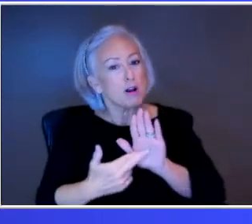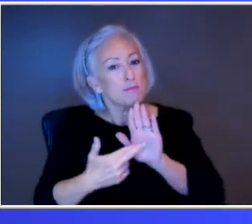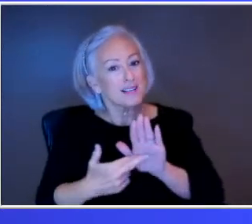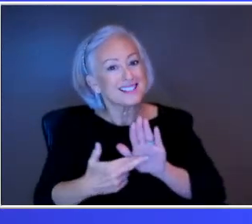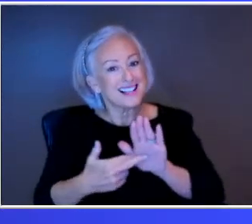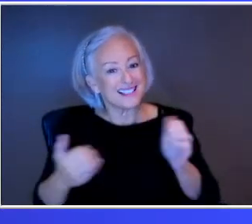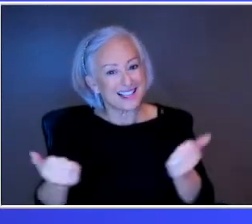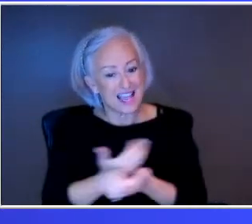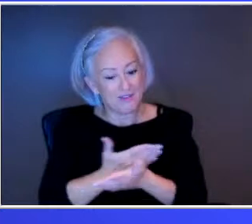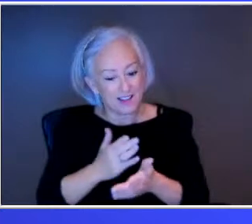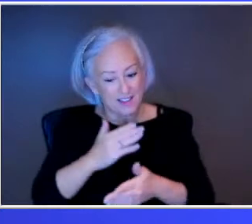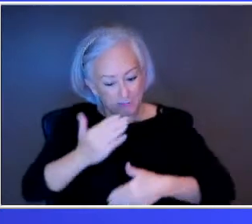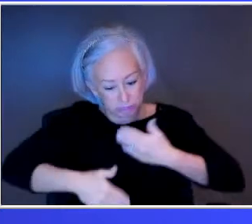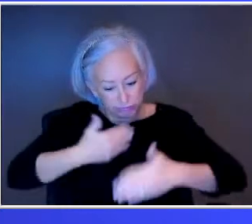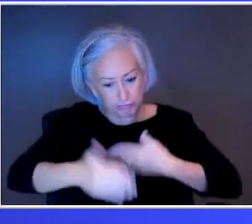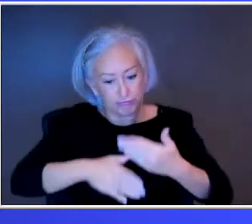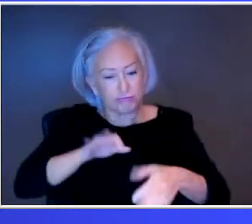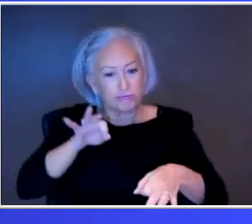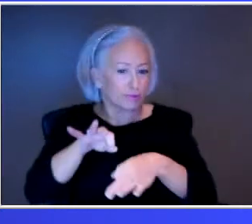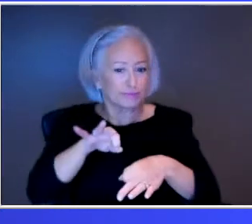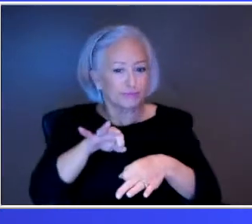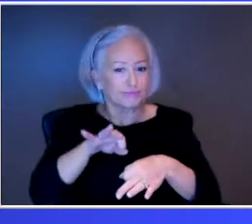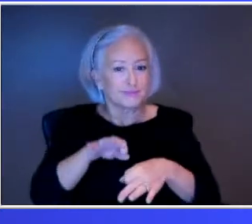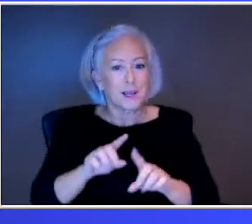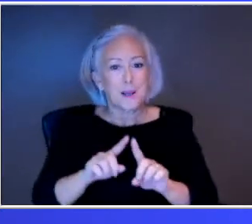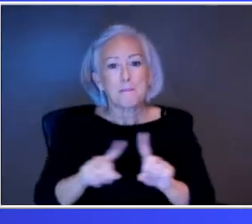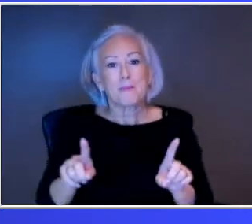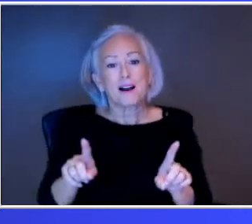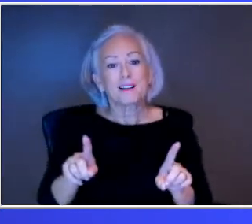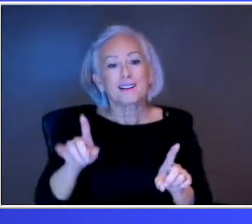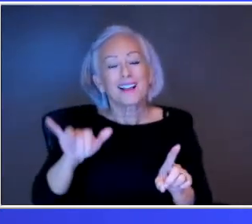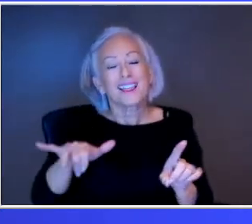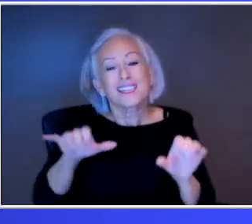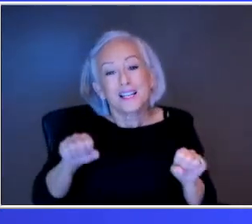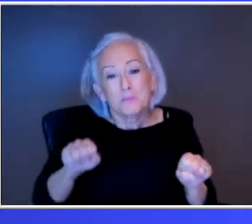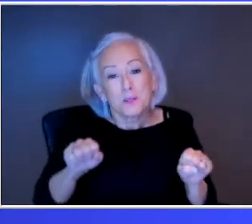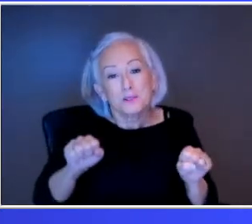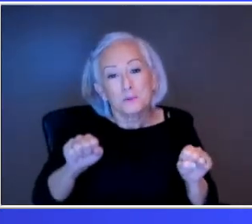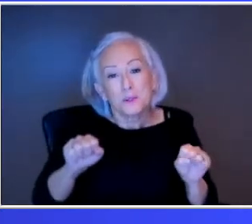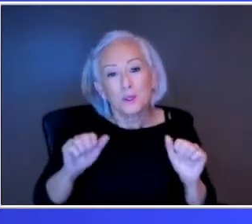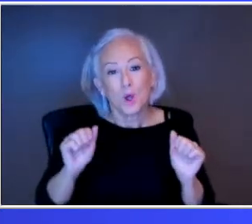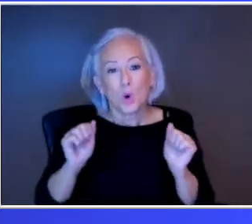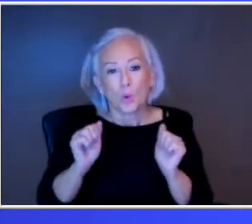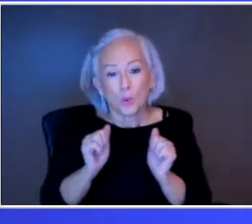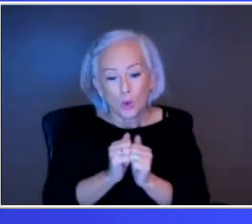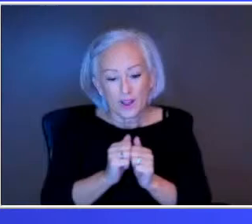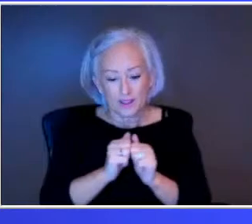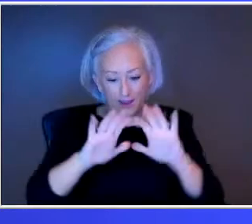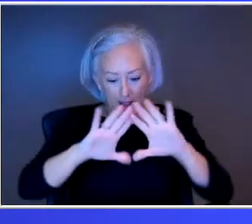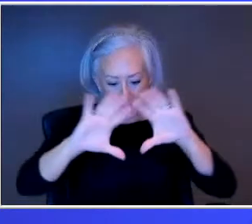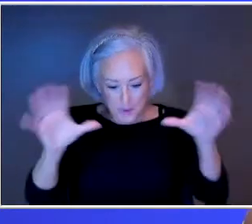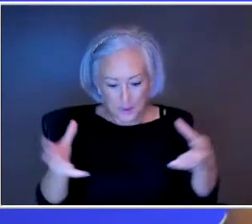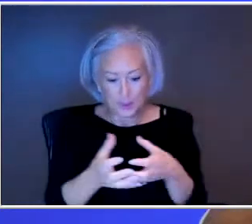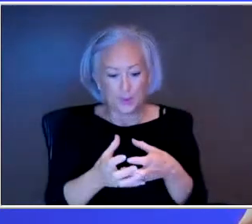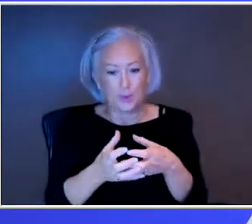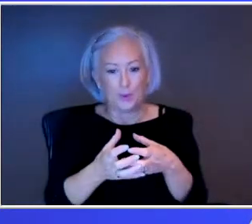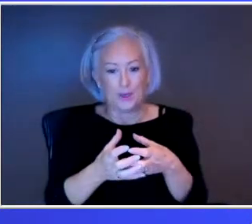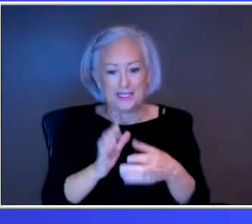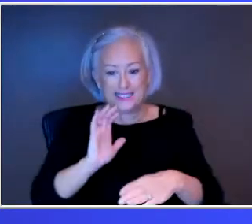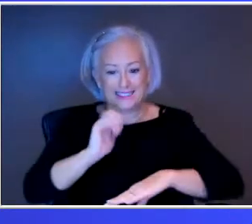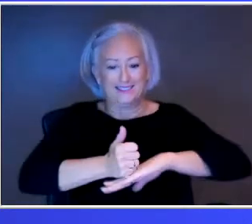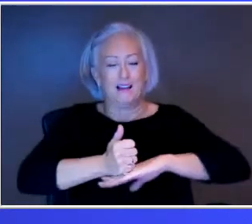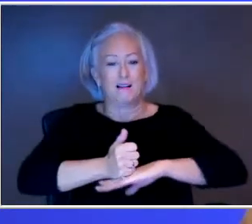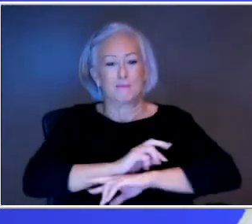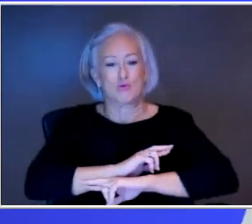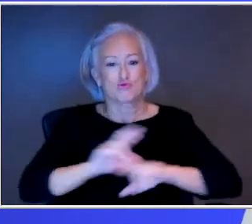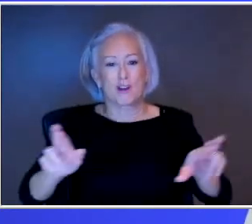right. But that's possible with a network that's set up for timely action and understanding